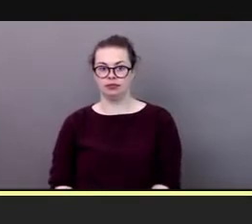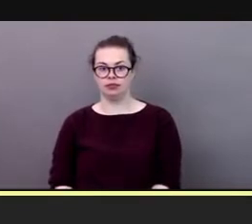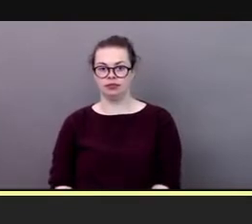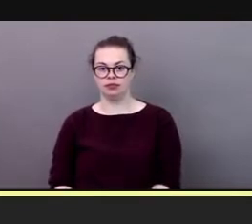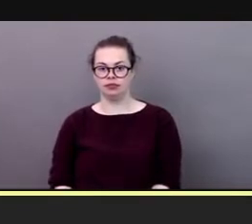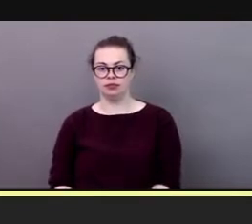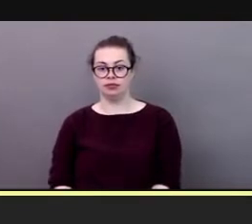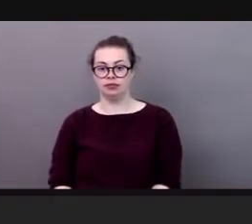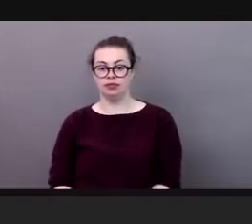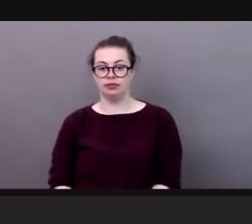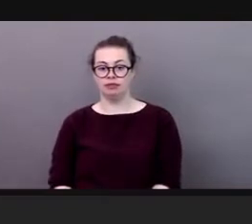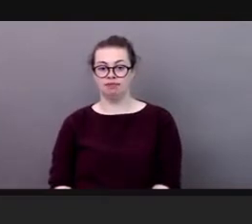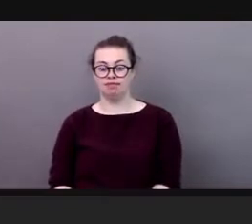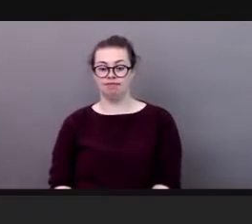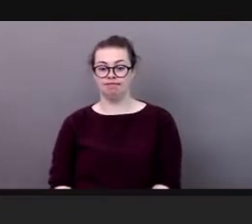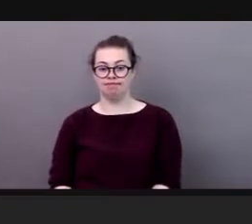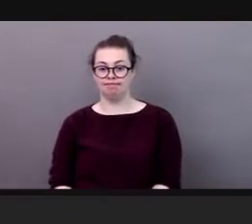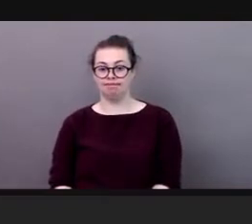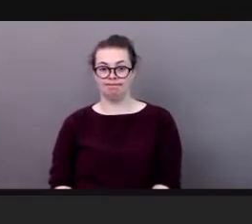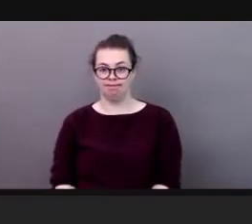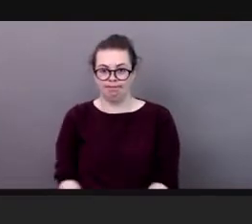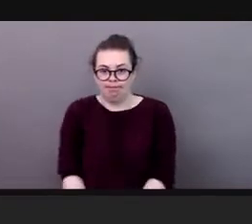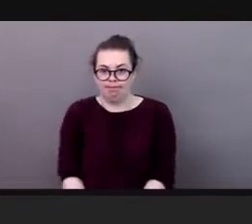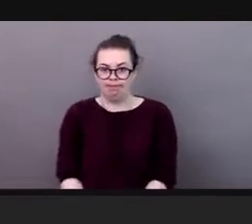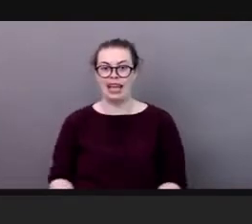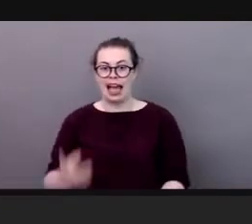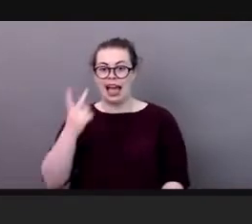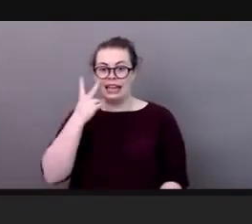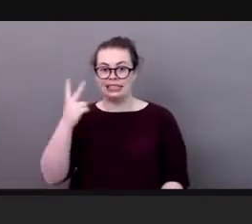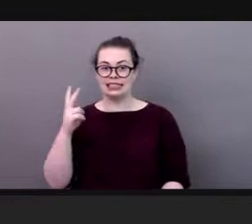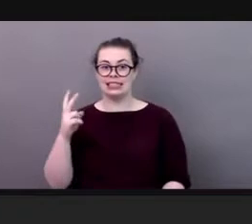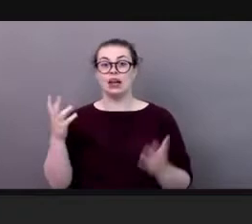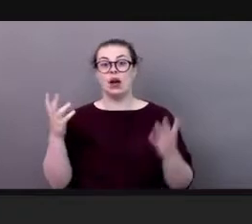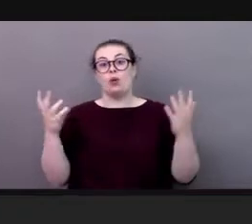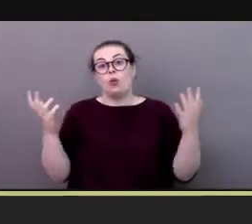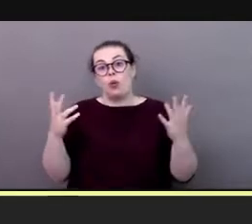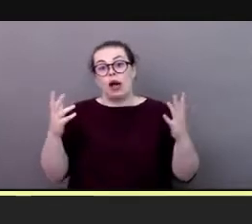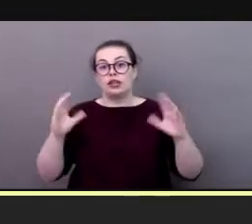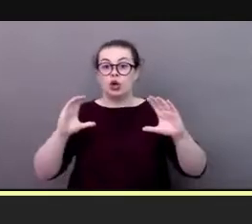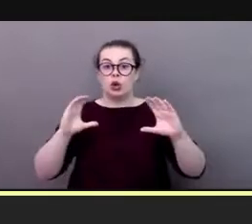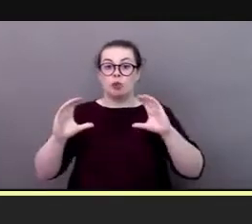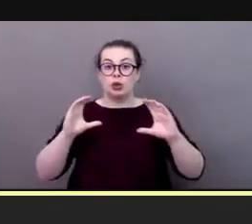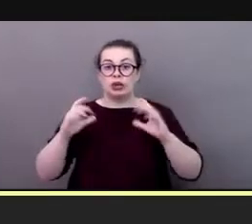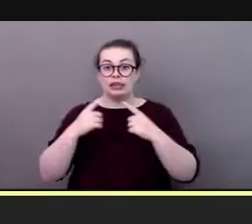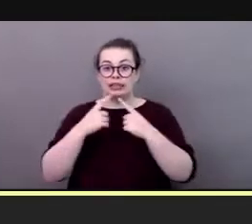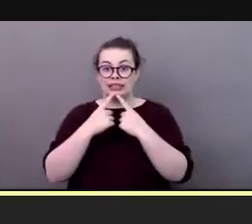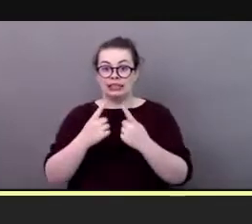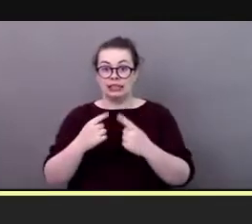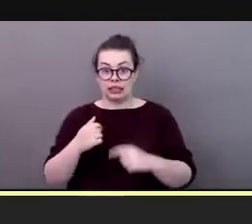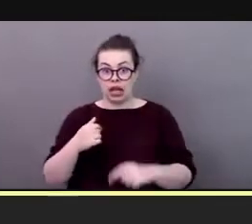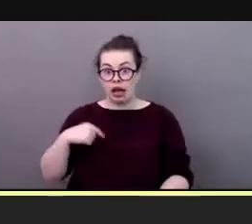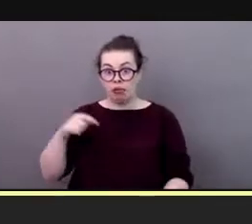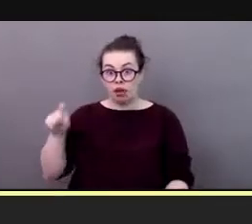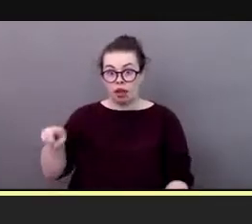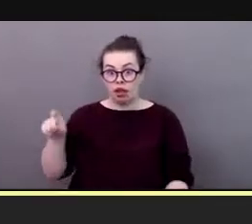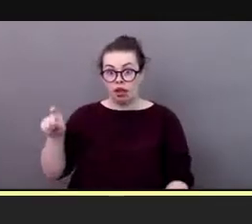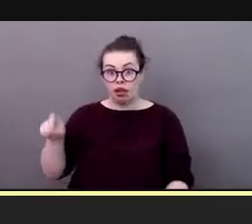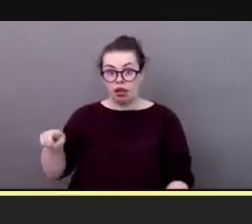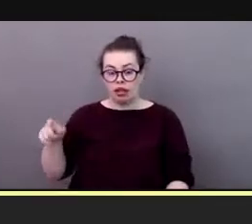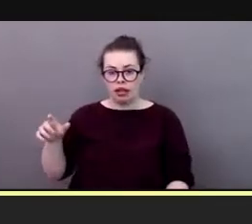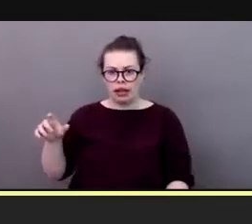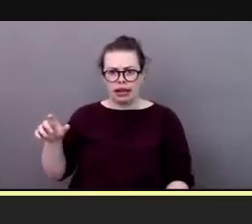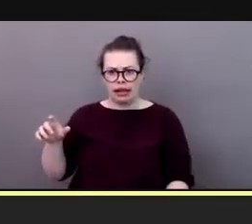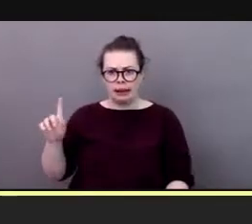Like, all I can see is what the communication says. I'm moving the slides, but it seems that it's